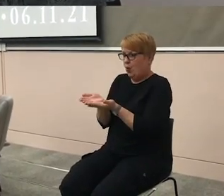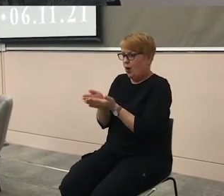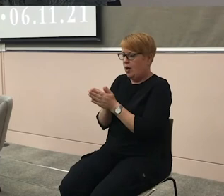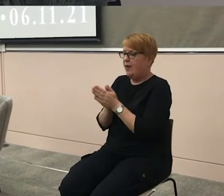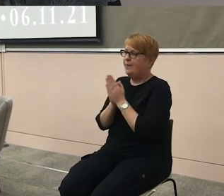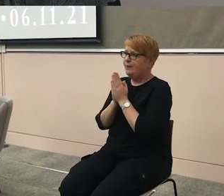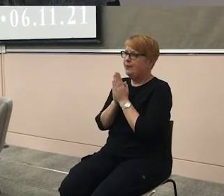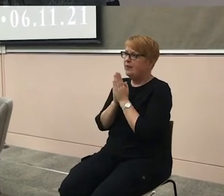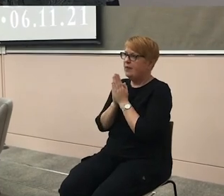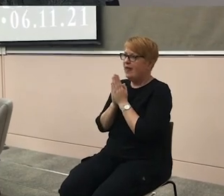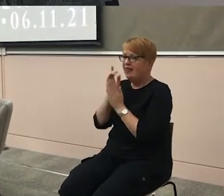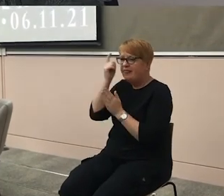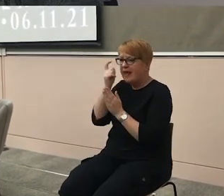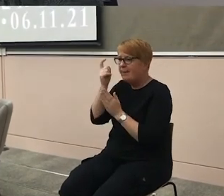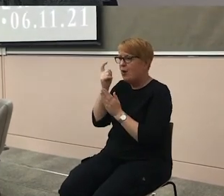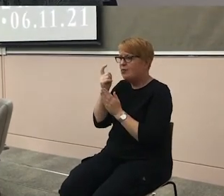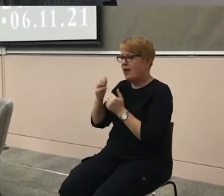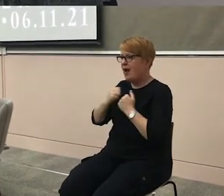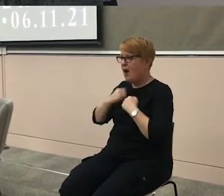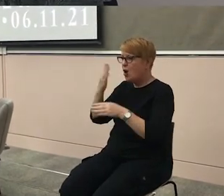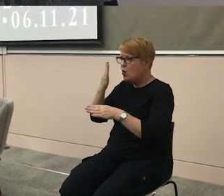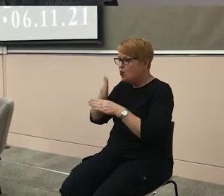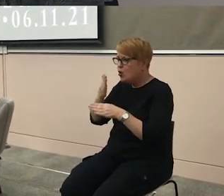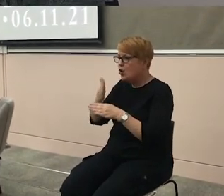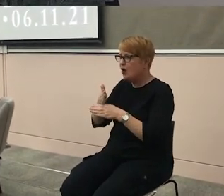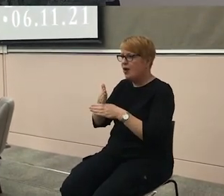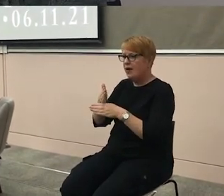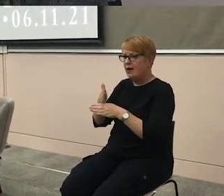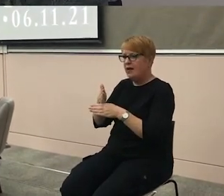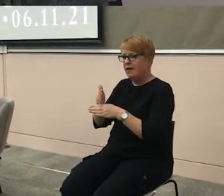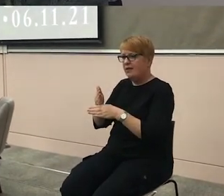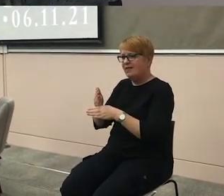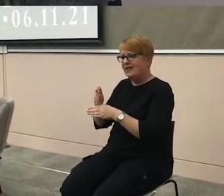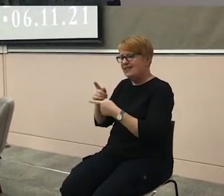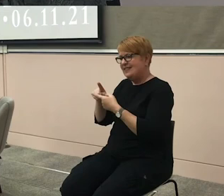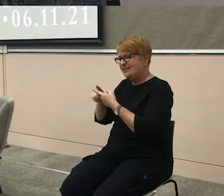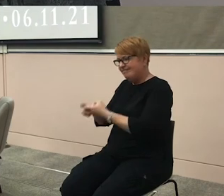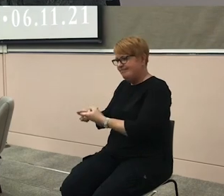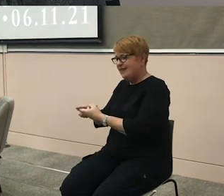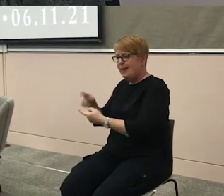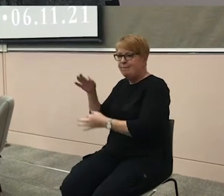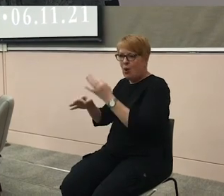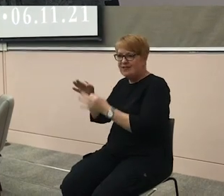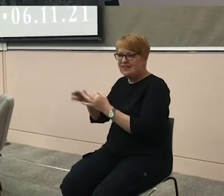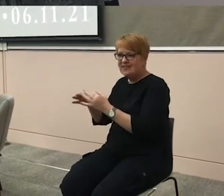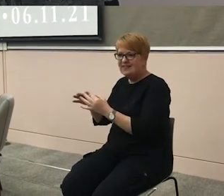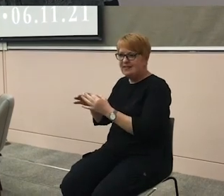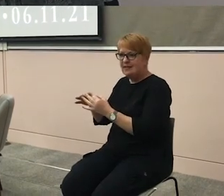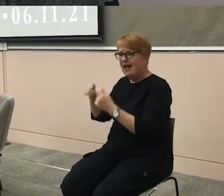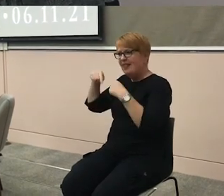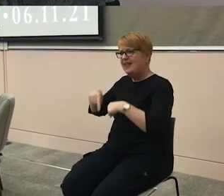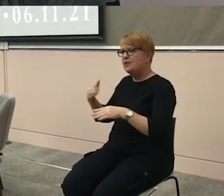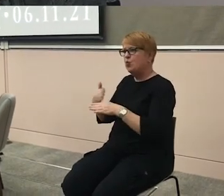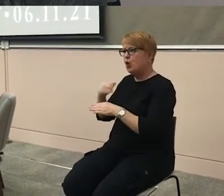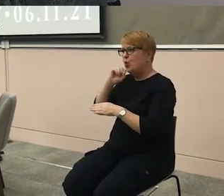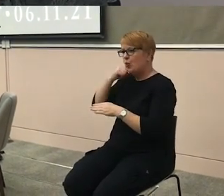like really wanting to embed the work with a certain type of politics, like being really aware that at some point this work was going to be in an